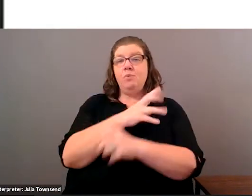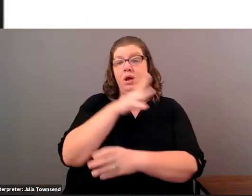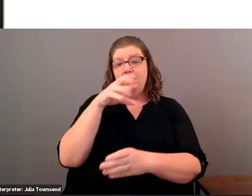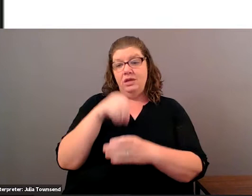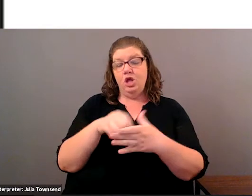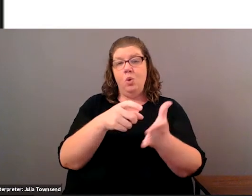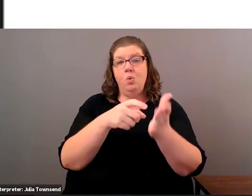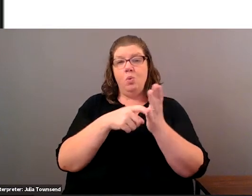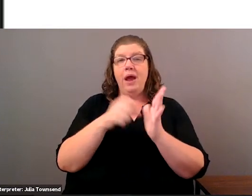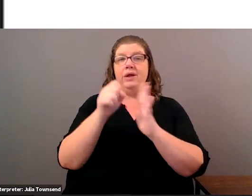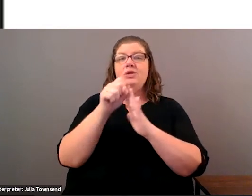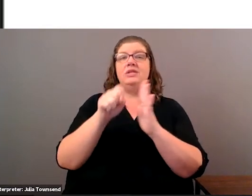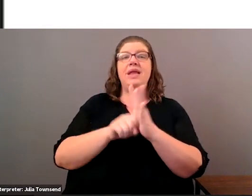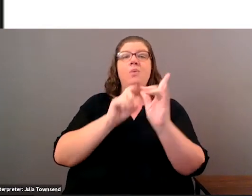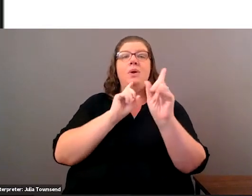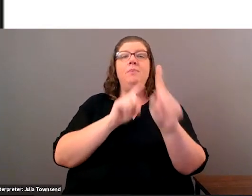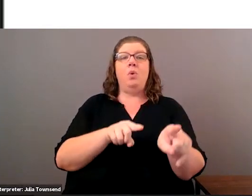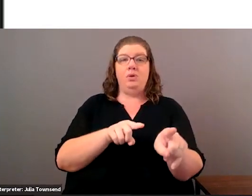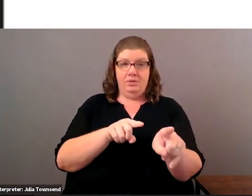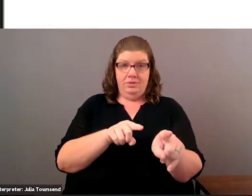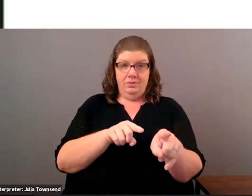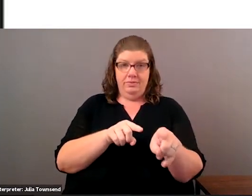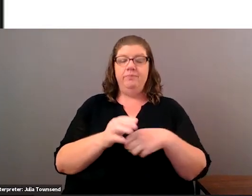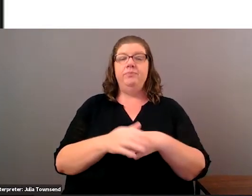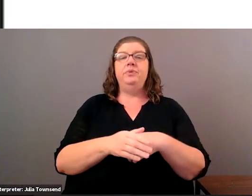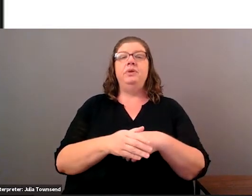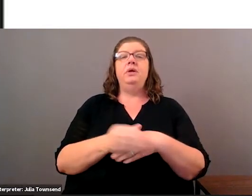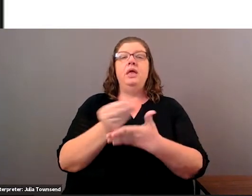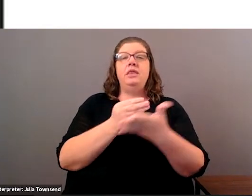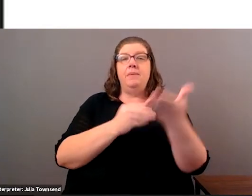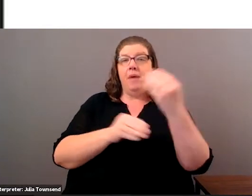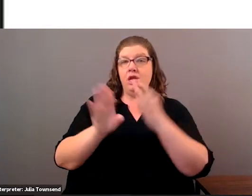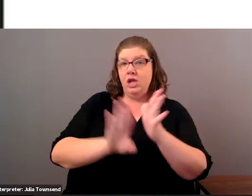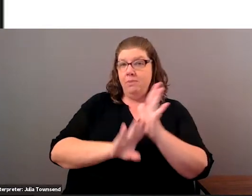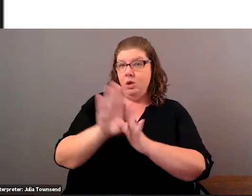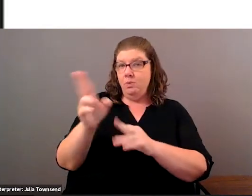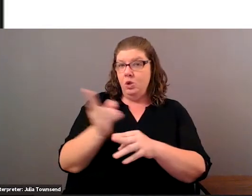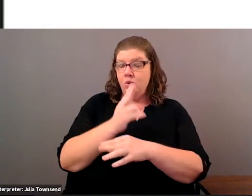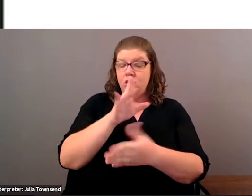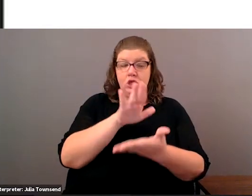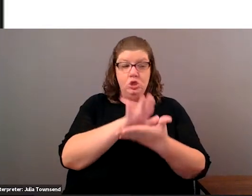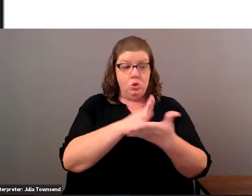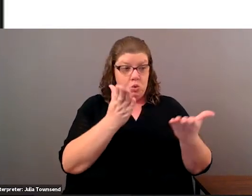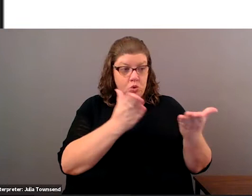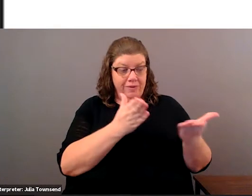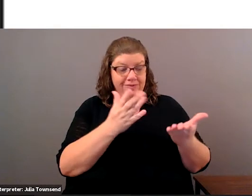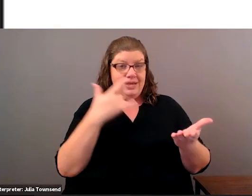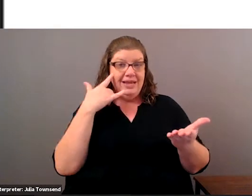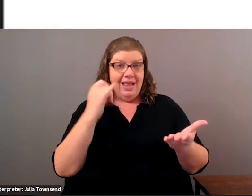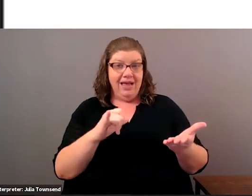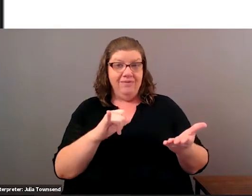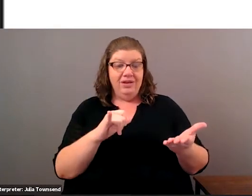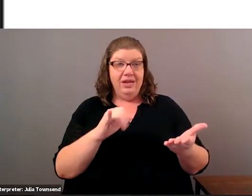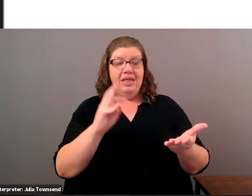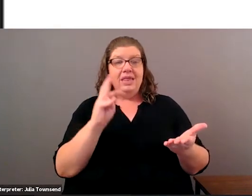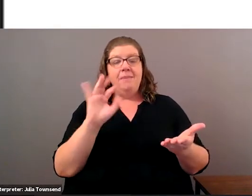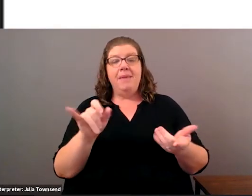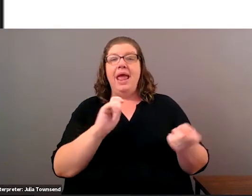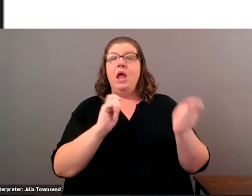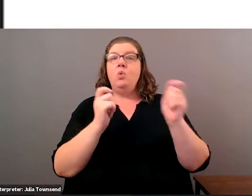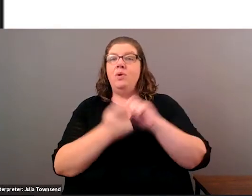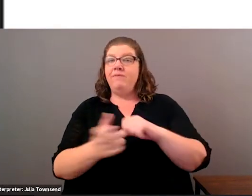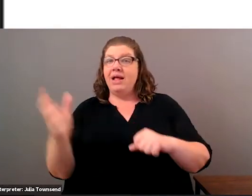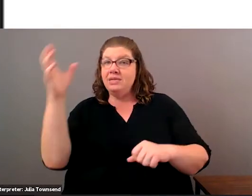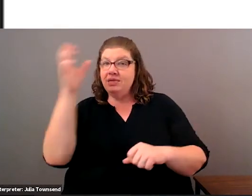required state reports. The budget has been developed using School Services of California may revise assumptions,